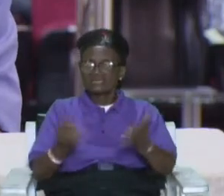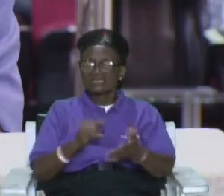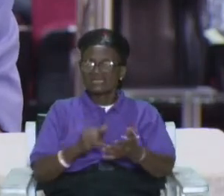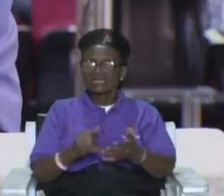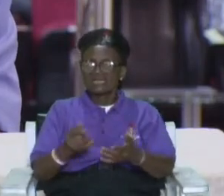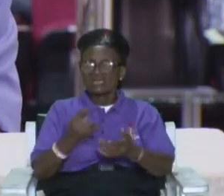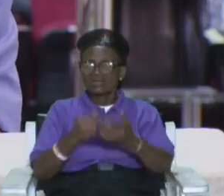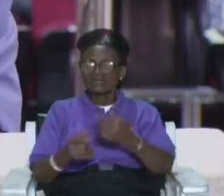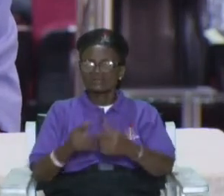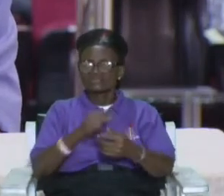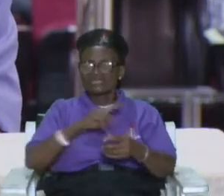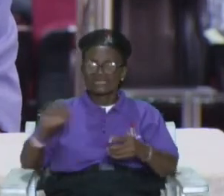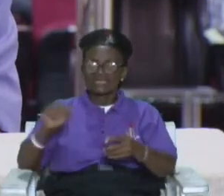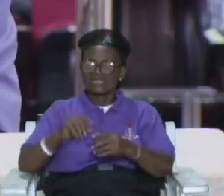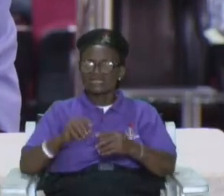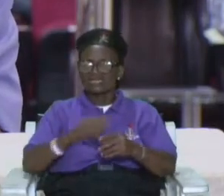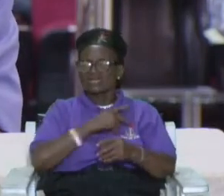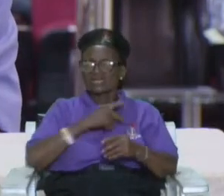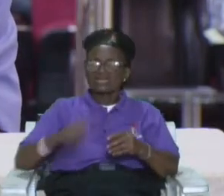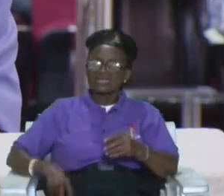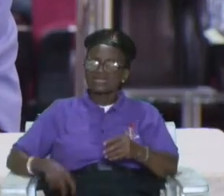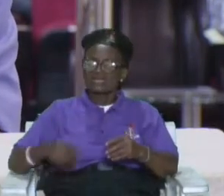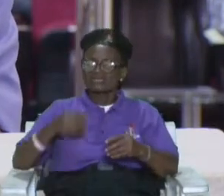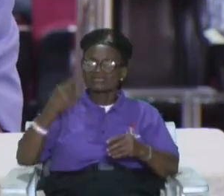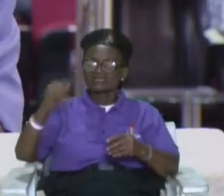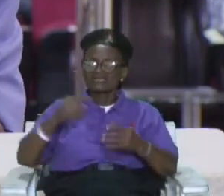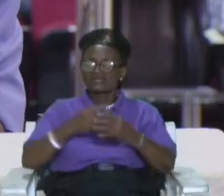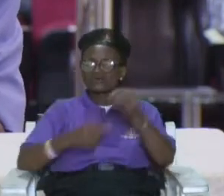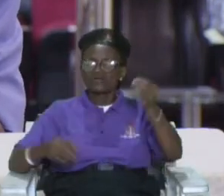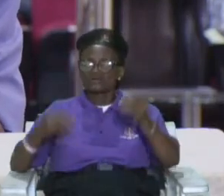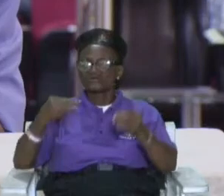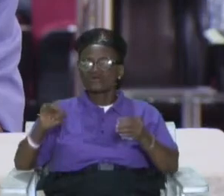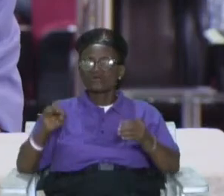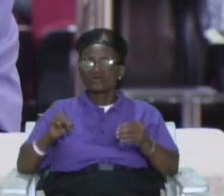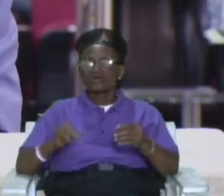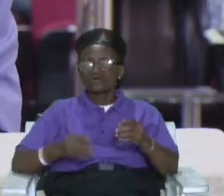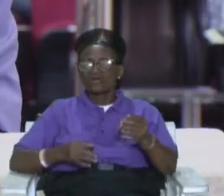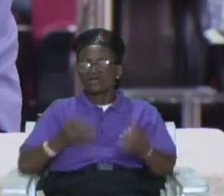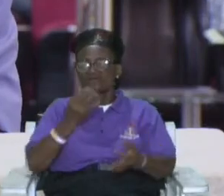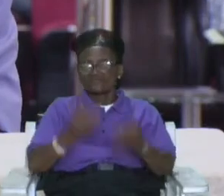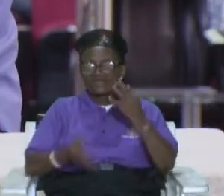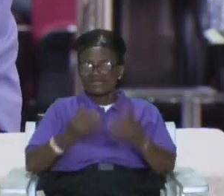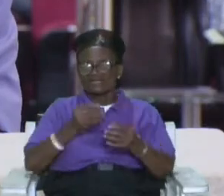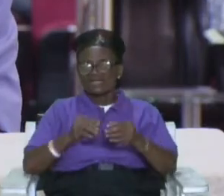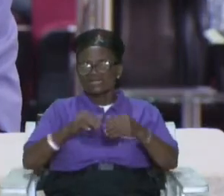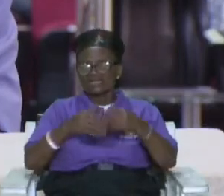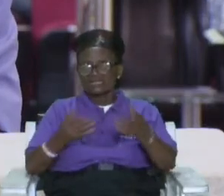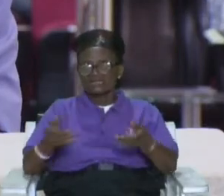The rod of fire gives you dominion.